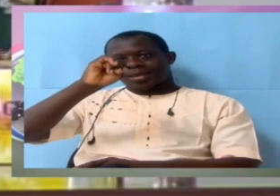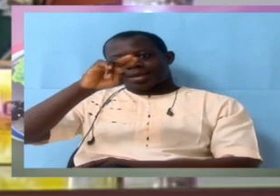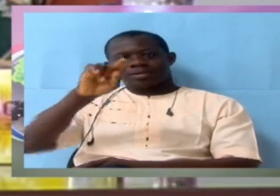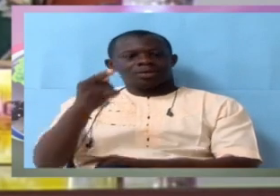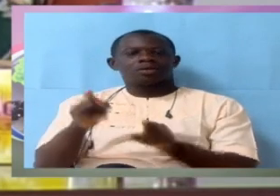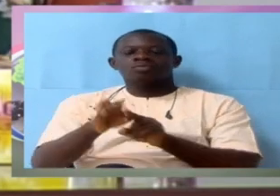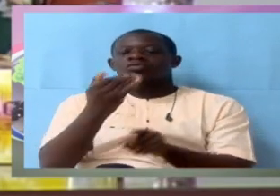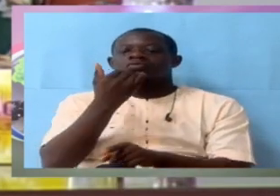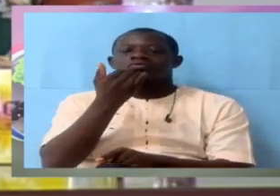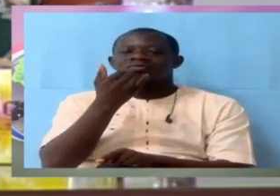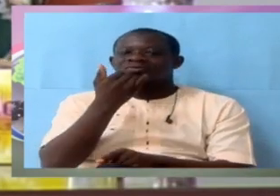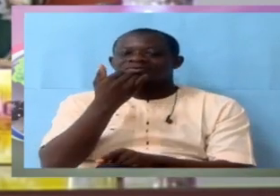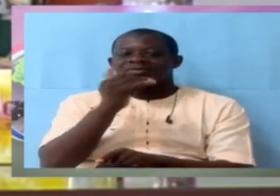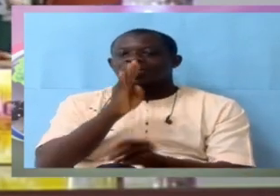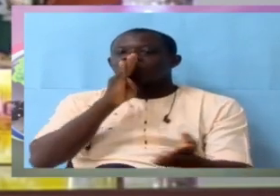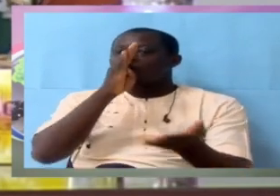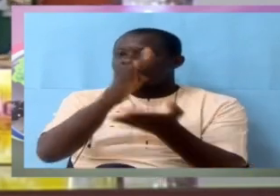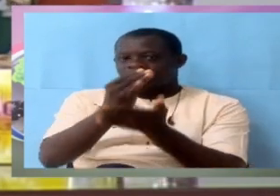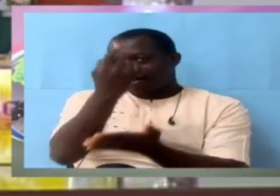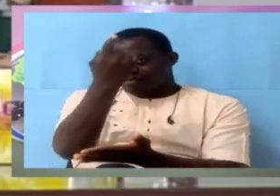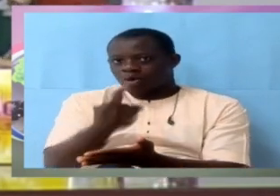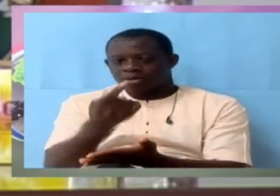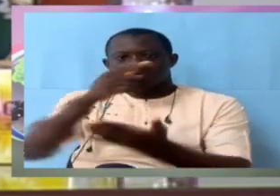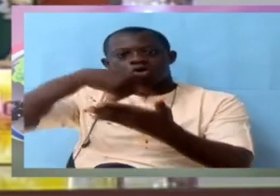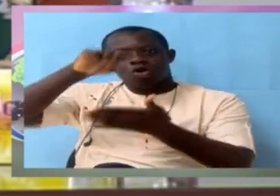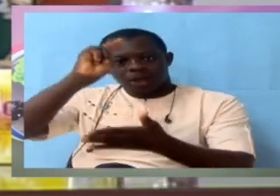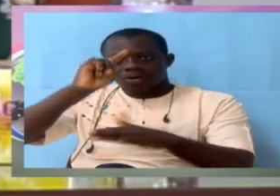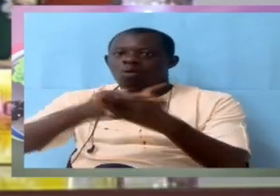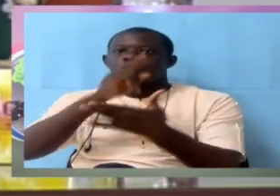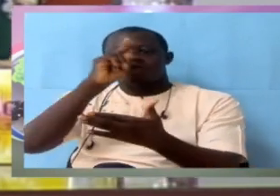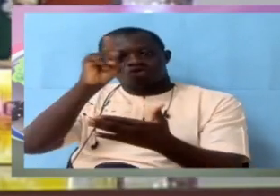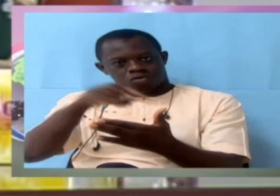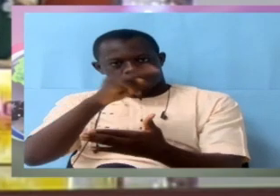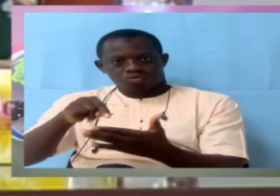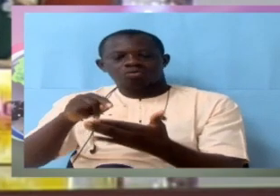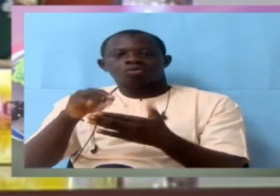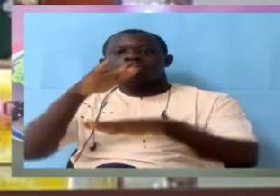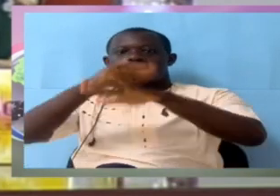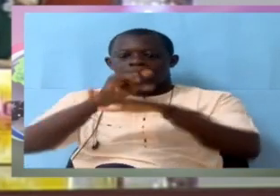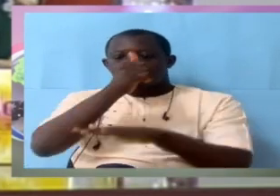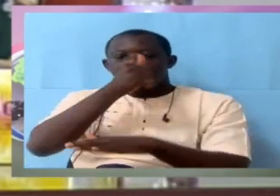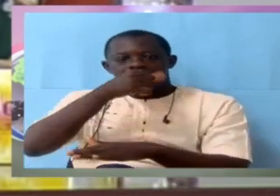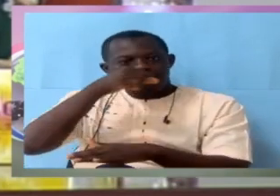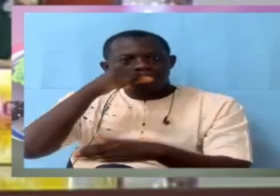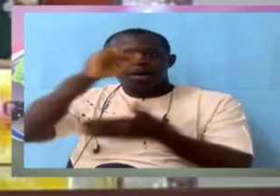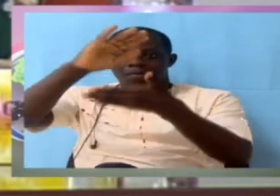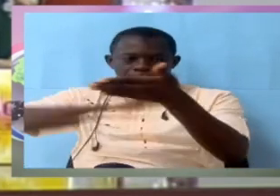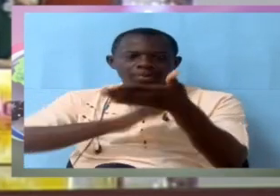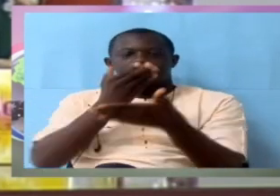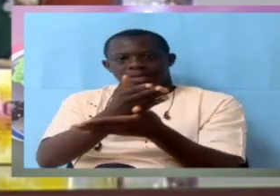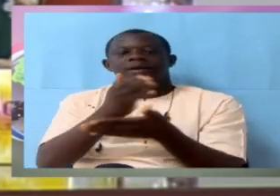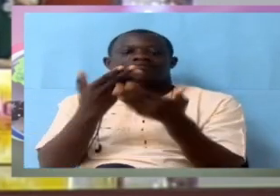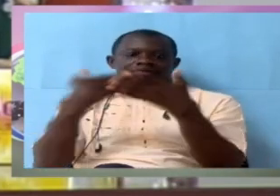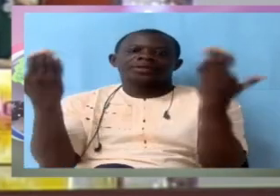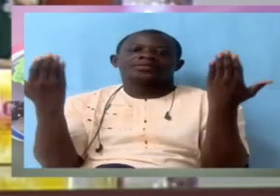as stated in the protective sheet. Ko priya tonya yandi don kay tol membe kay to bala jedon priya ku tonya ndi fo men beje wol e